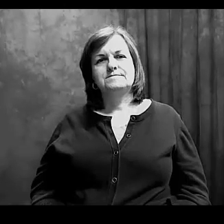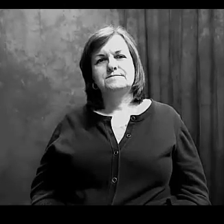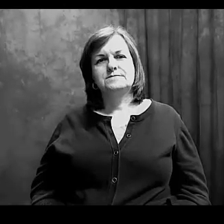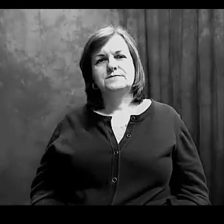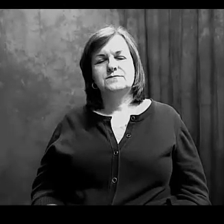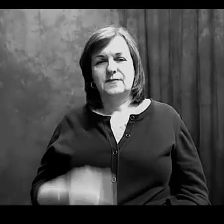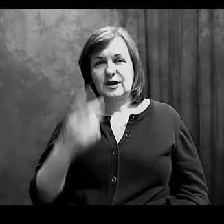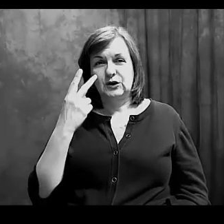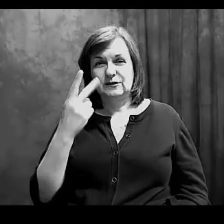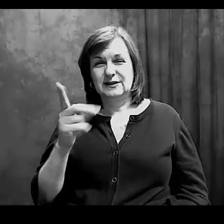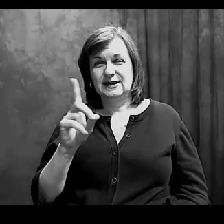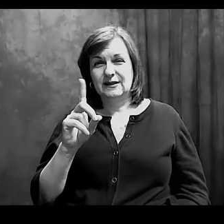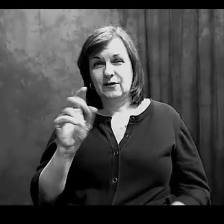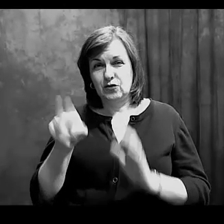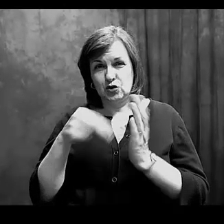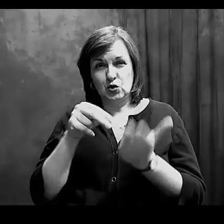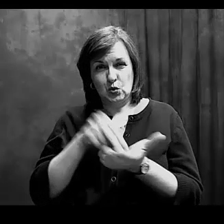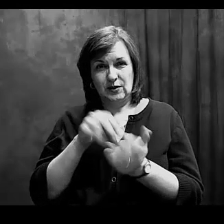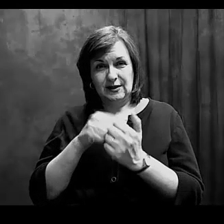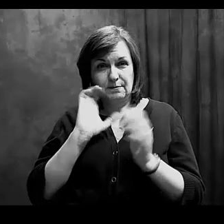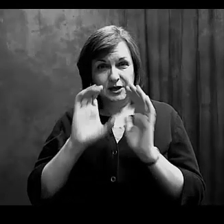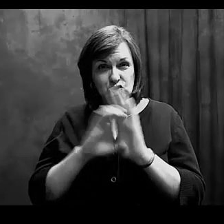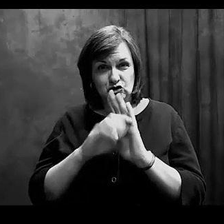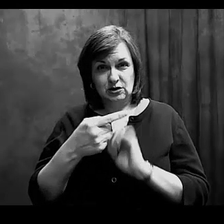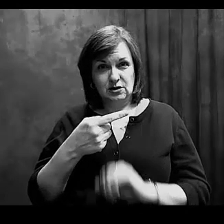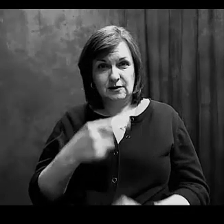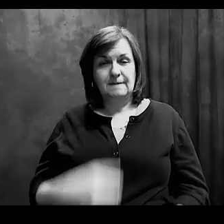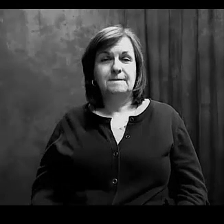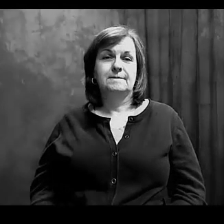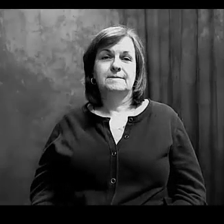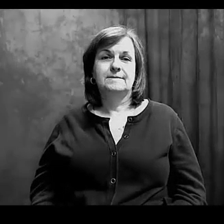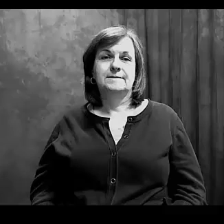to do with the fact that you see where the nuclei are here?